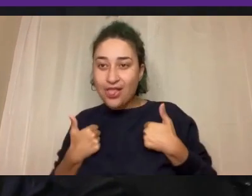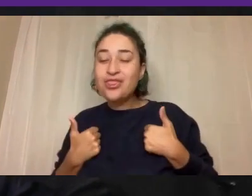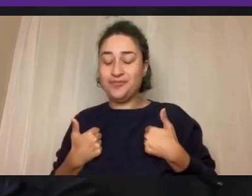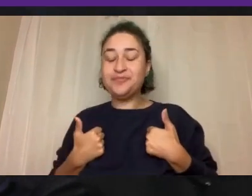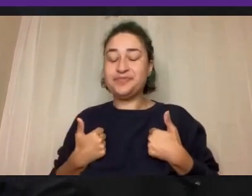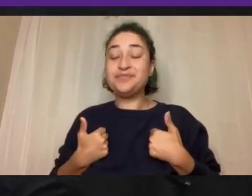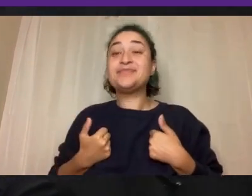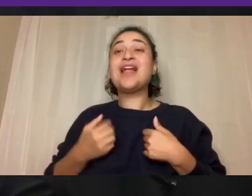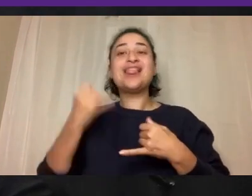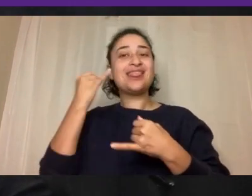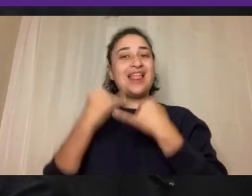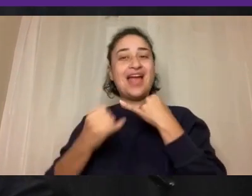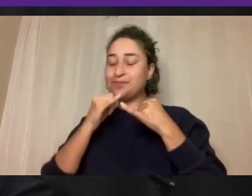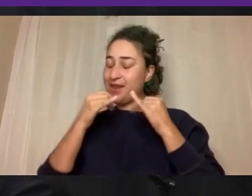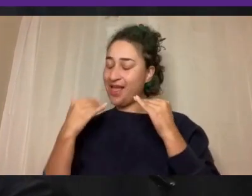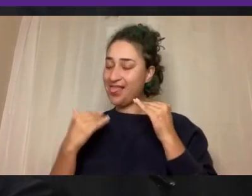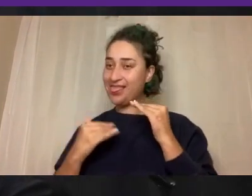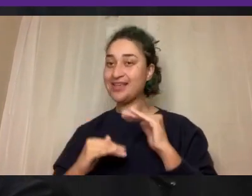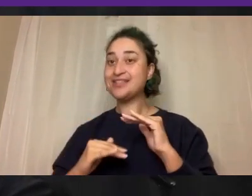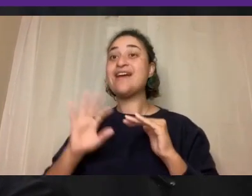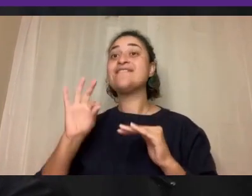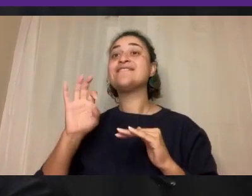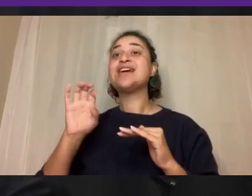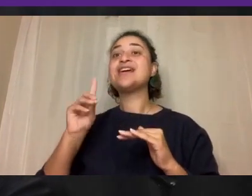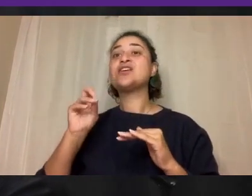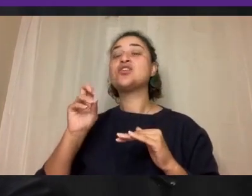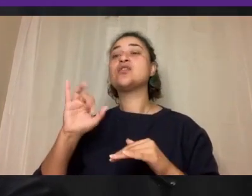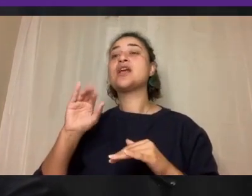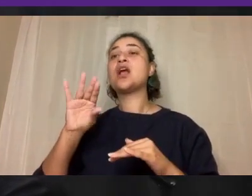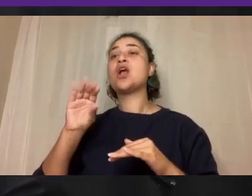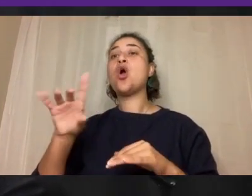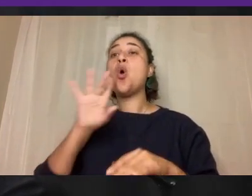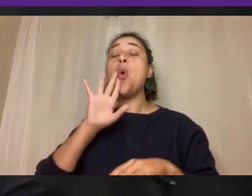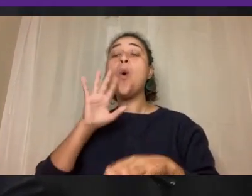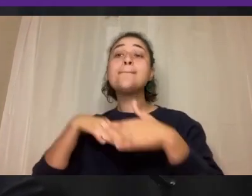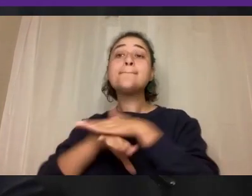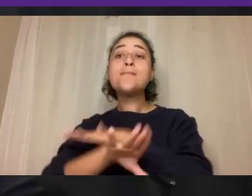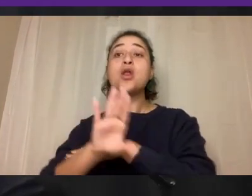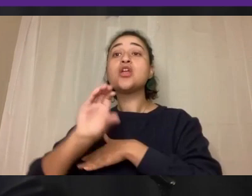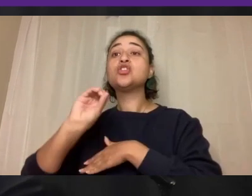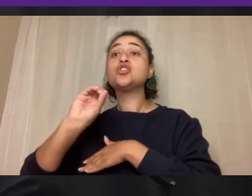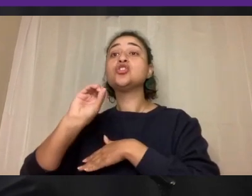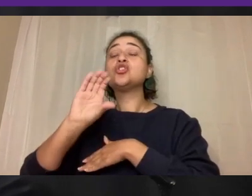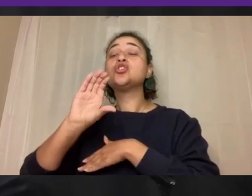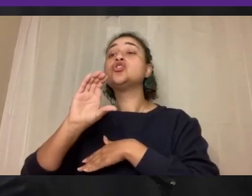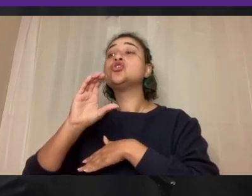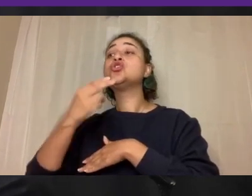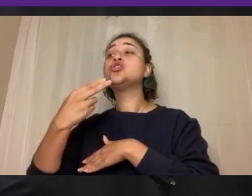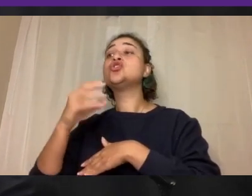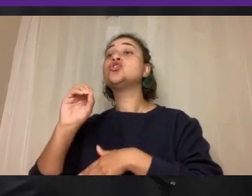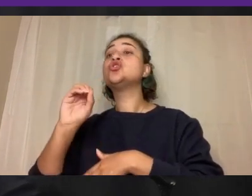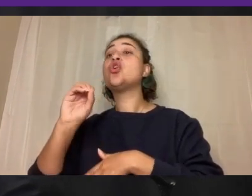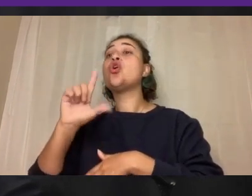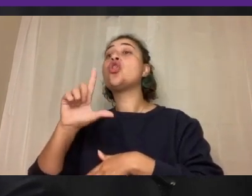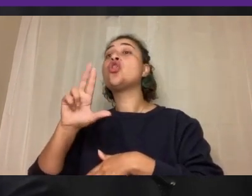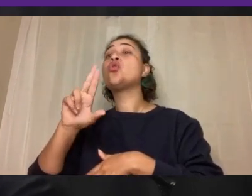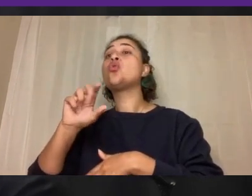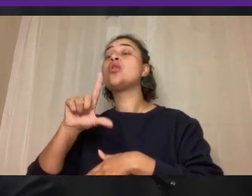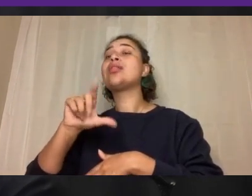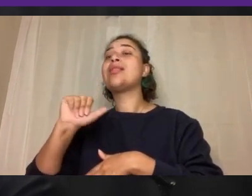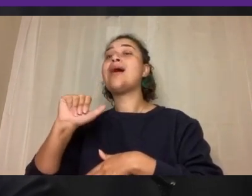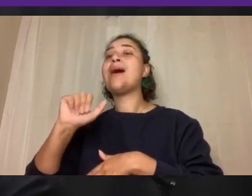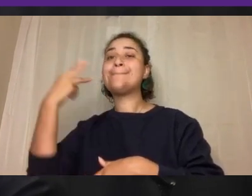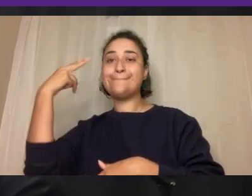least, Federico is an artist born in Coapan, Cholula, Puebla, Mexico, and is currently based in